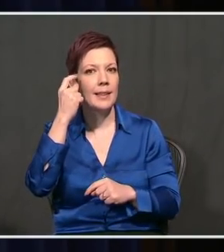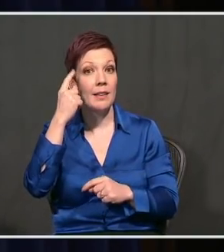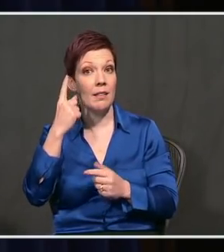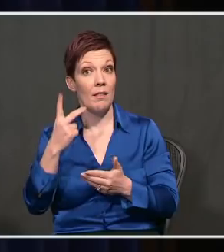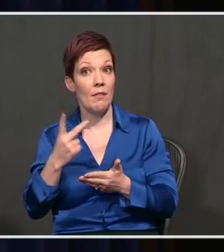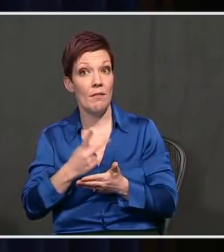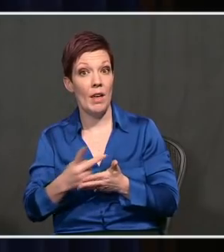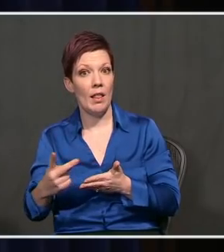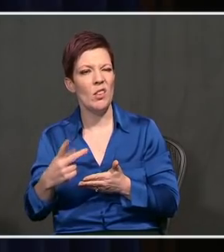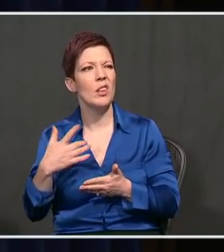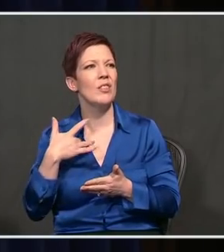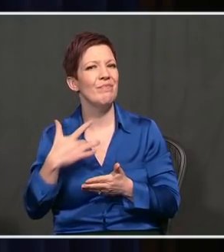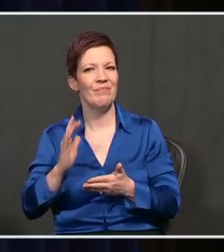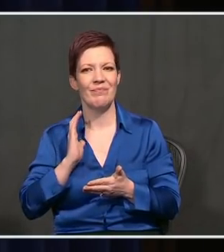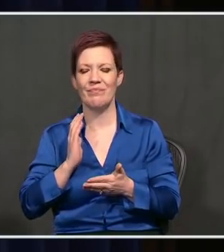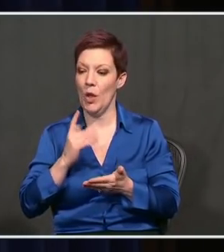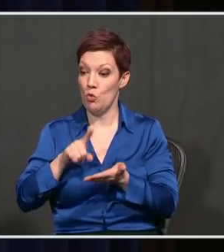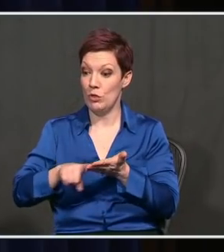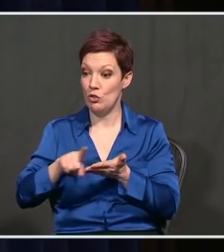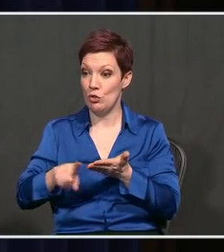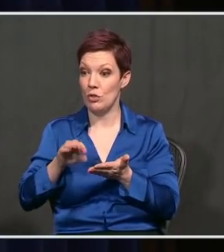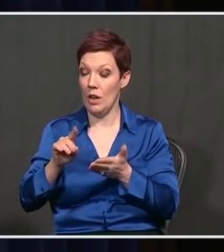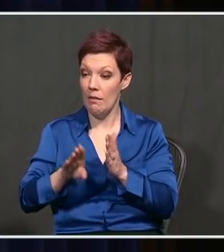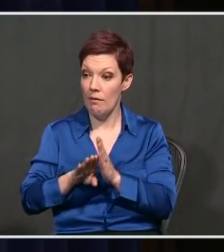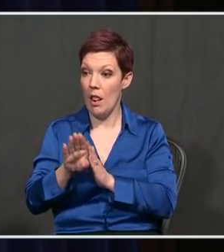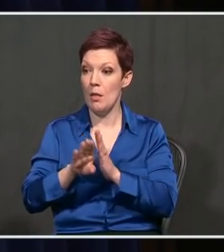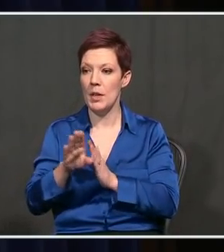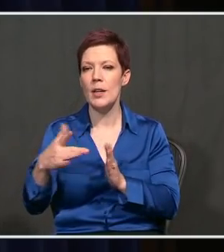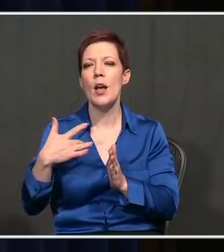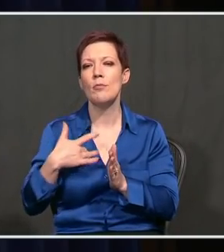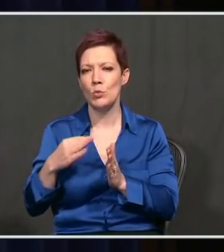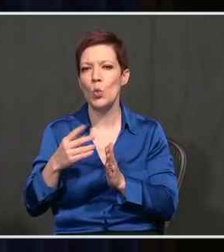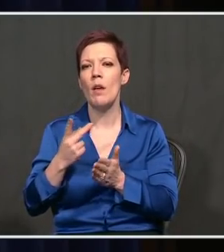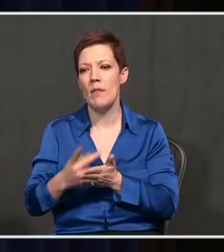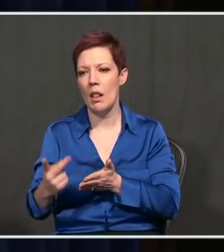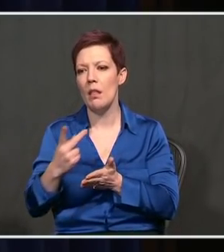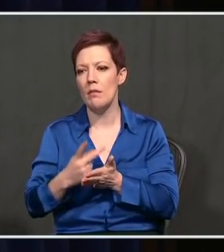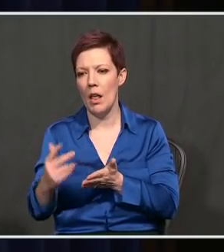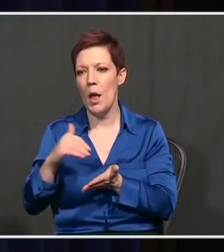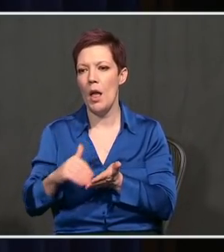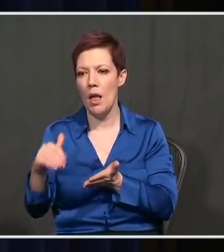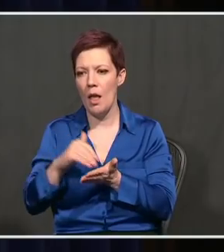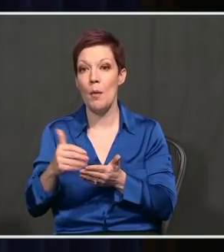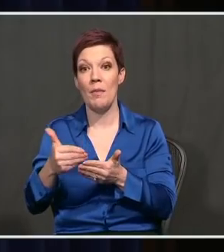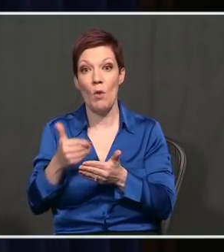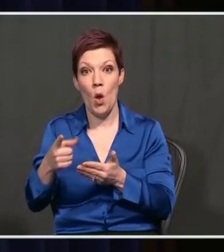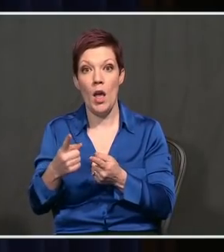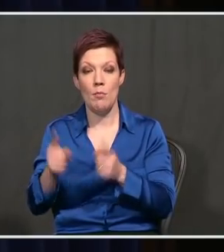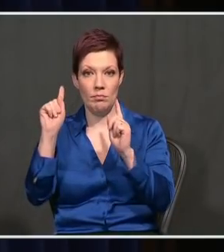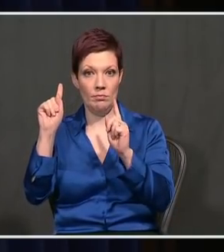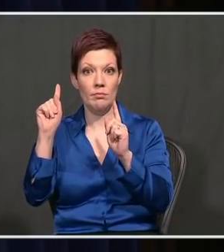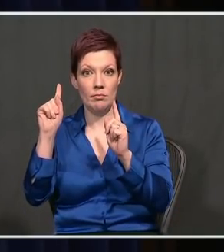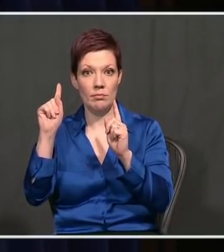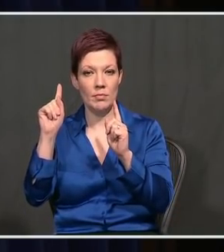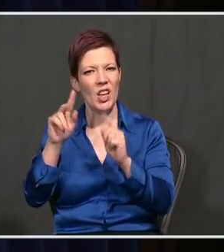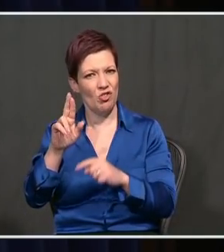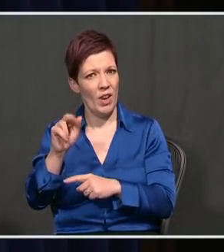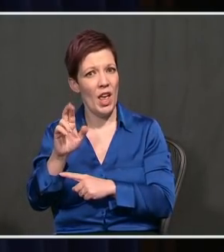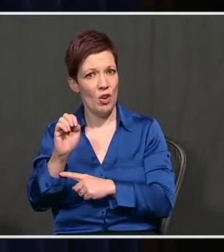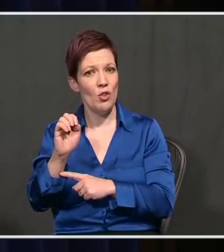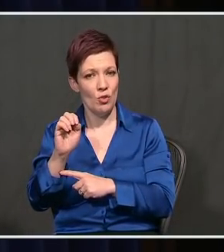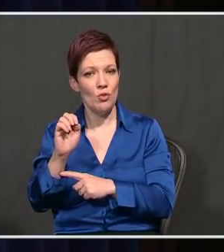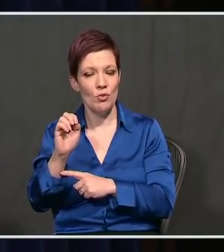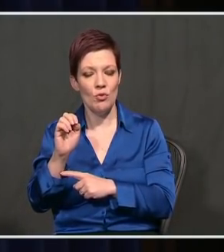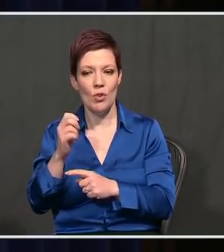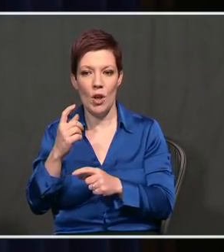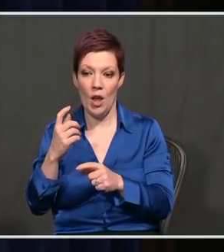is the normal life of research and development, and success is rare. And success in this